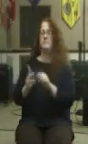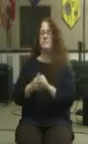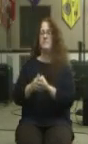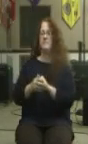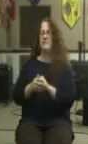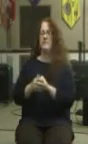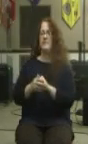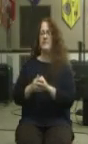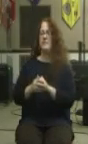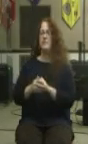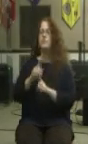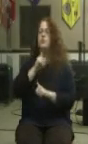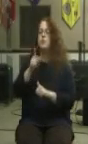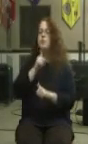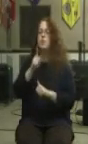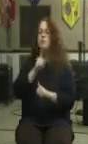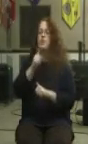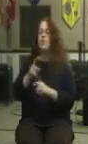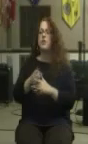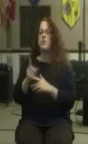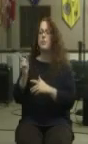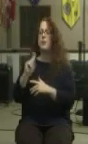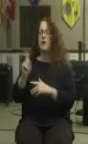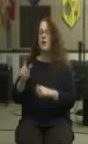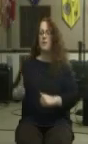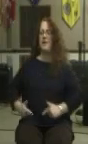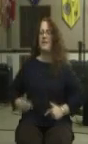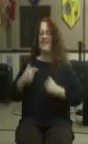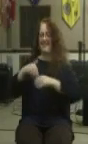folks. That's a fact of where we live.